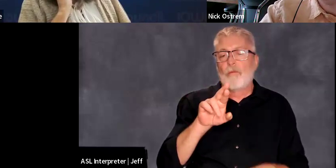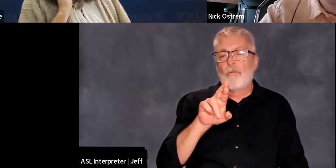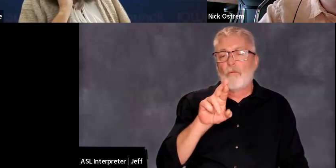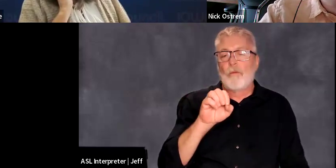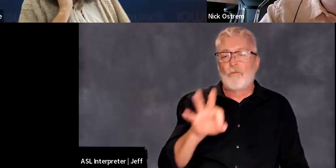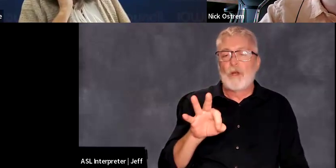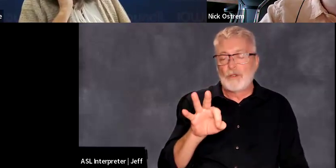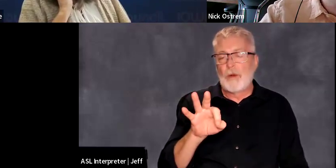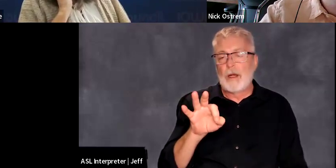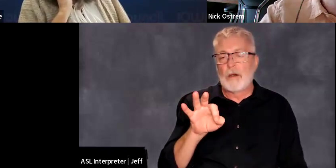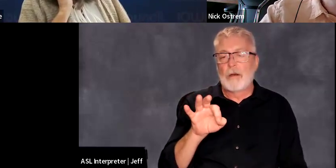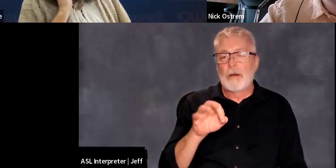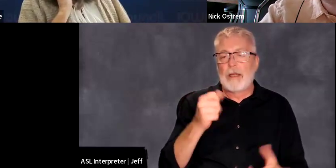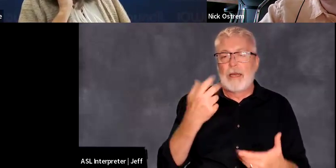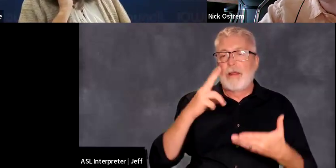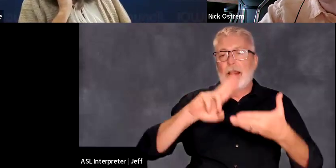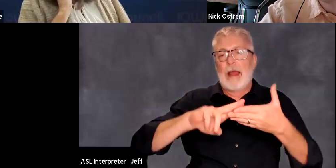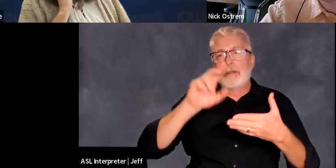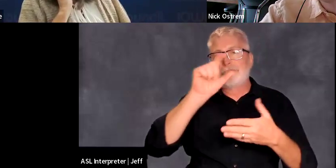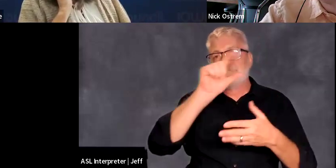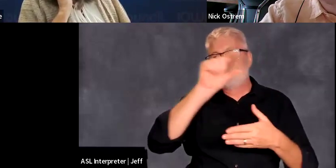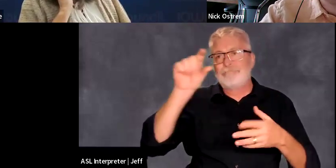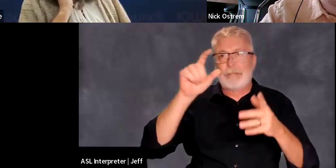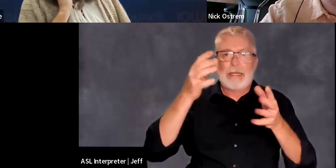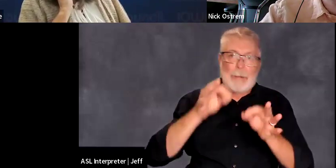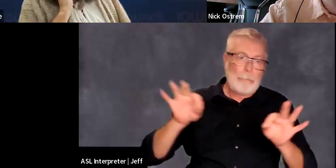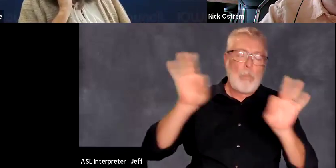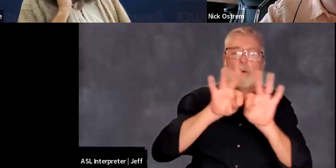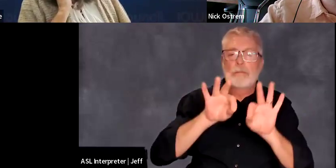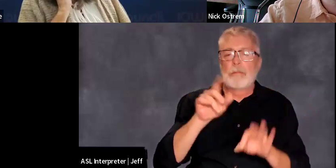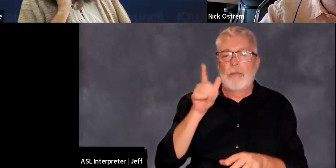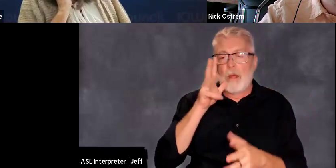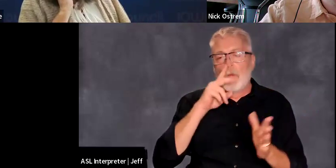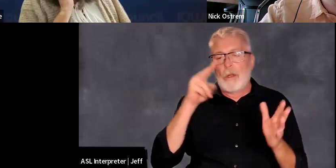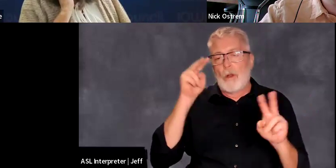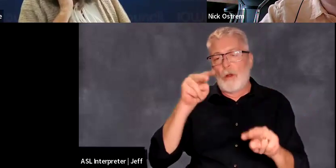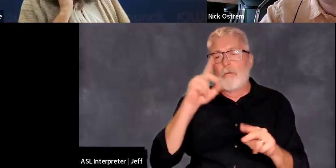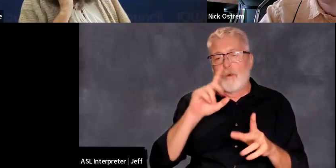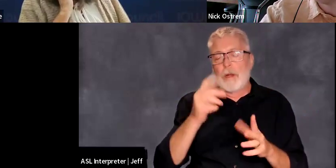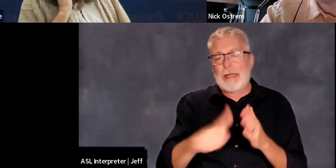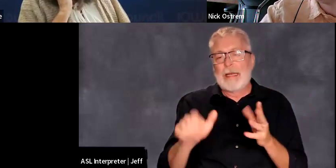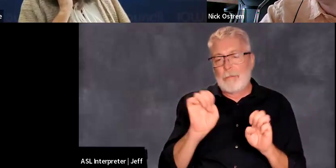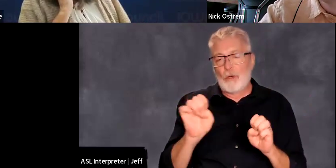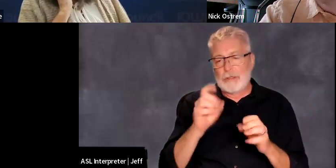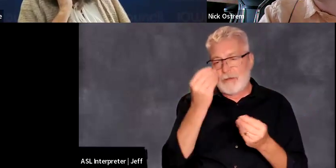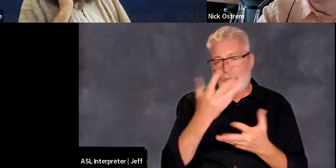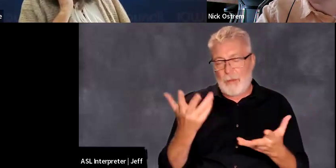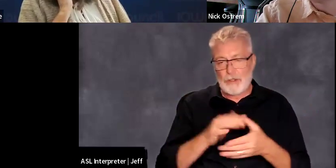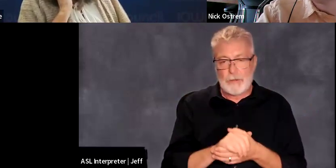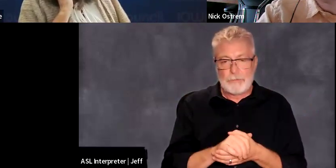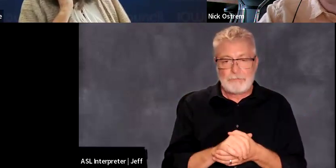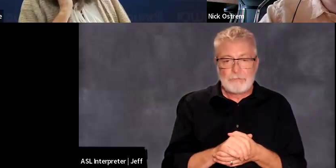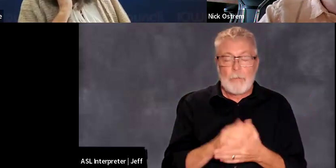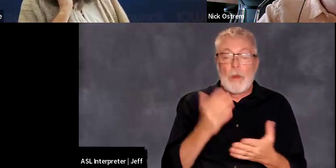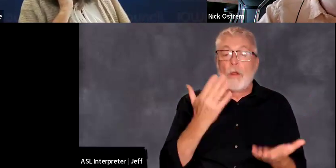that, is labeled as important, those are places that people are going to check for emergency information. You also may